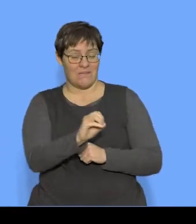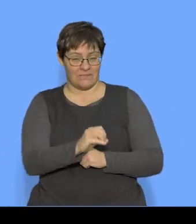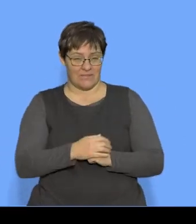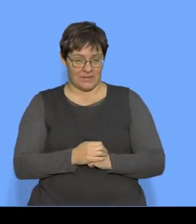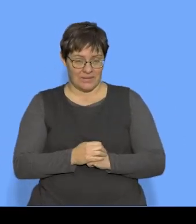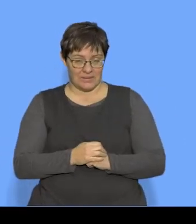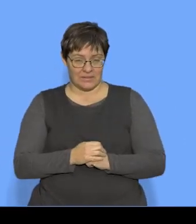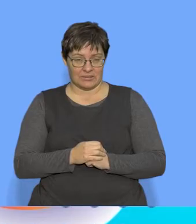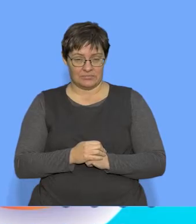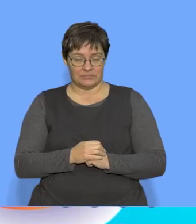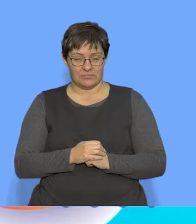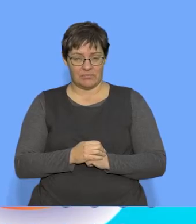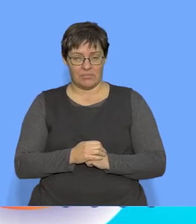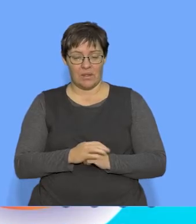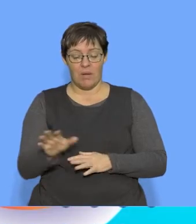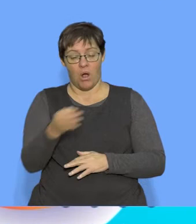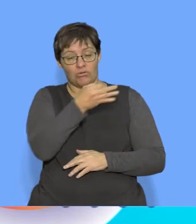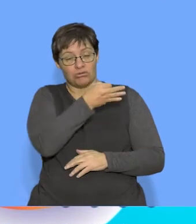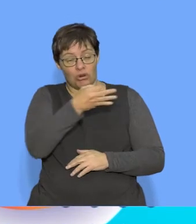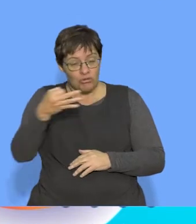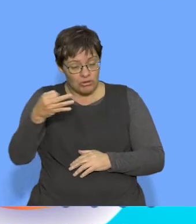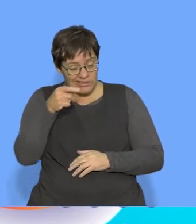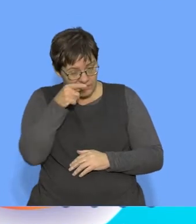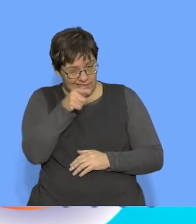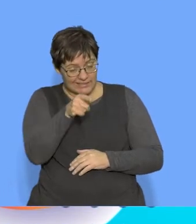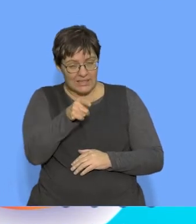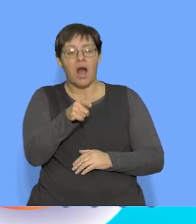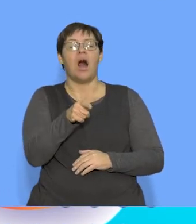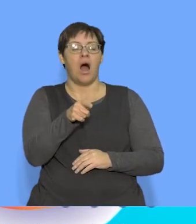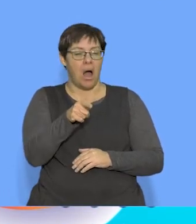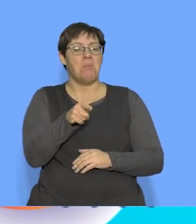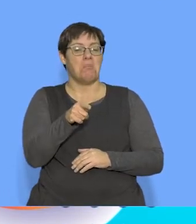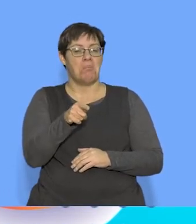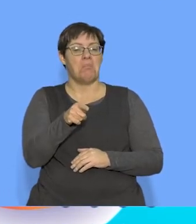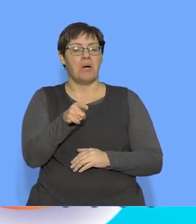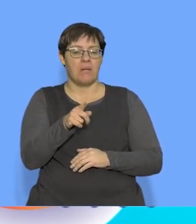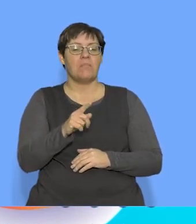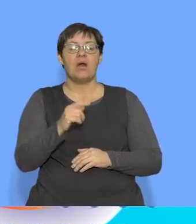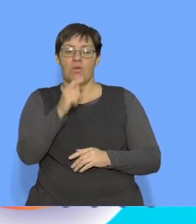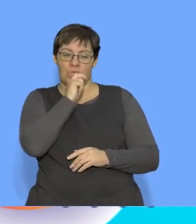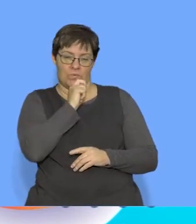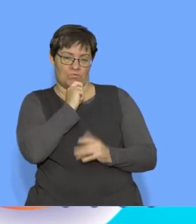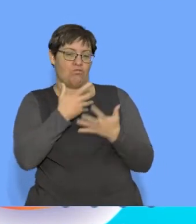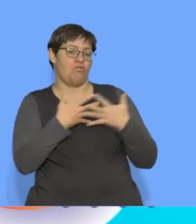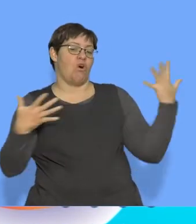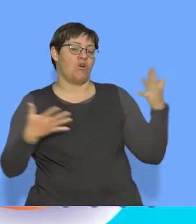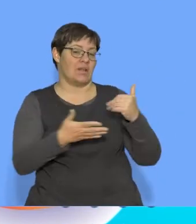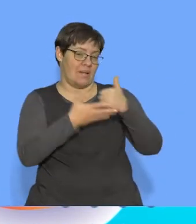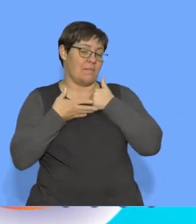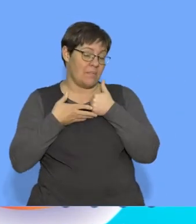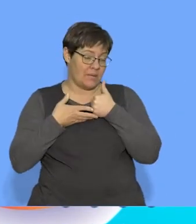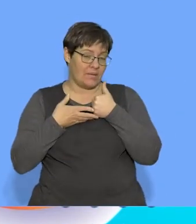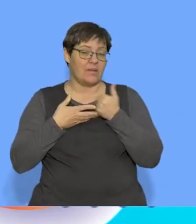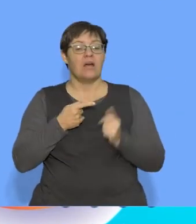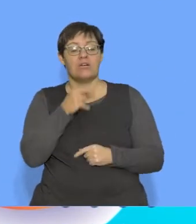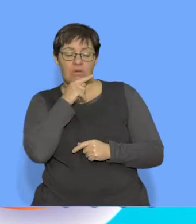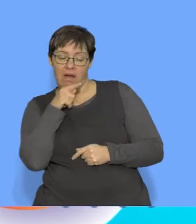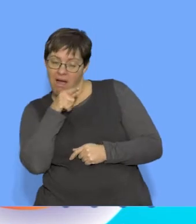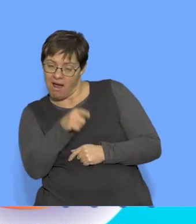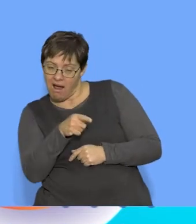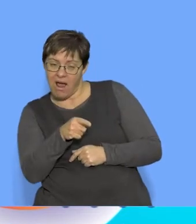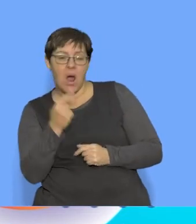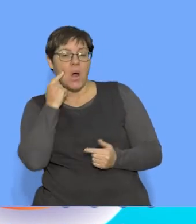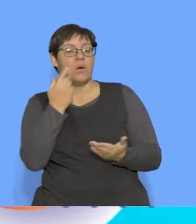one that we're going to do. But congruency seems to be the very useful tool that we're going to